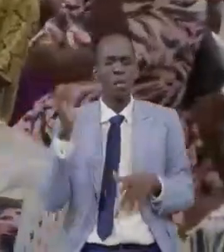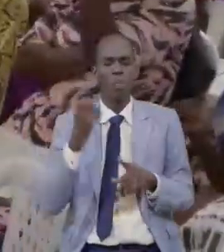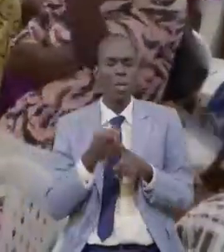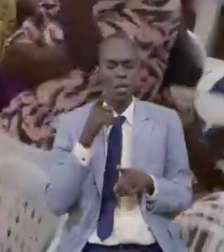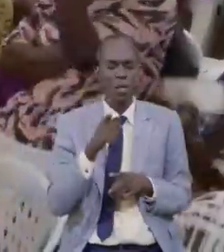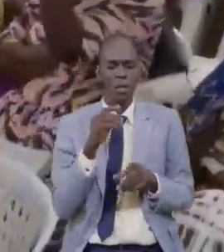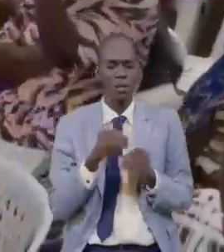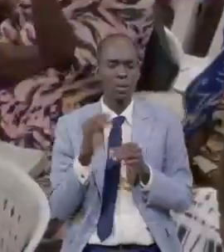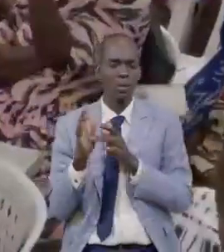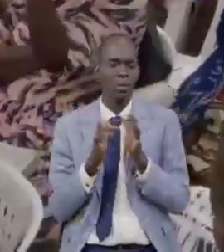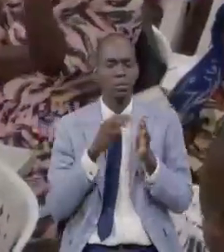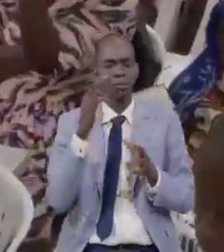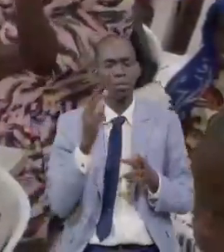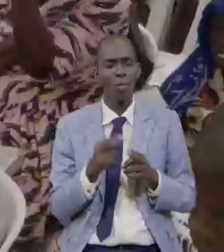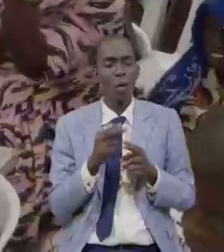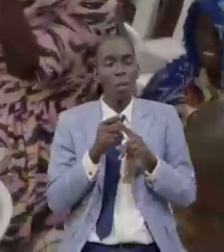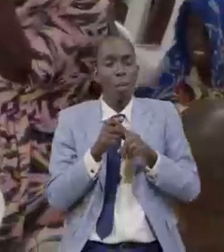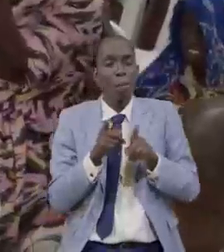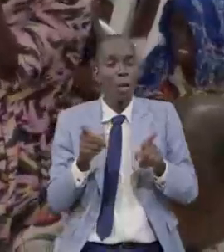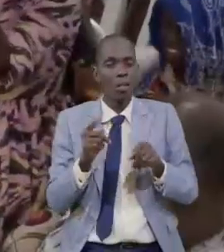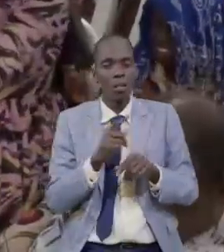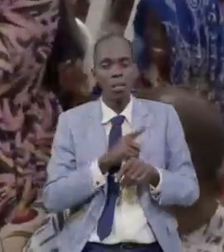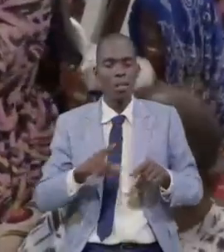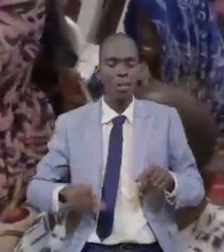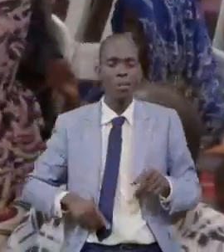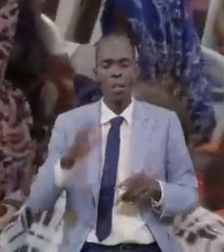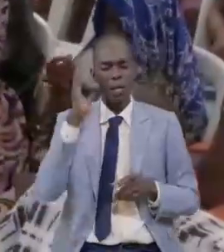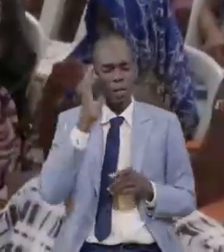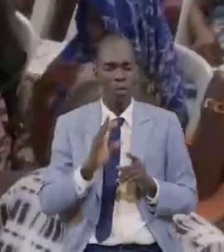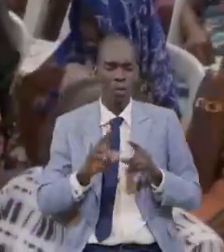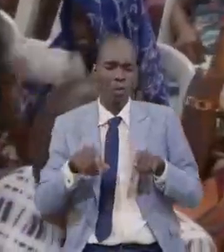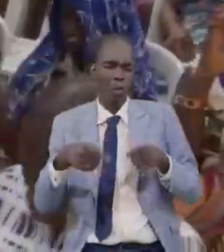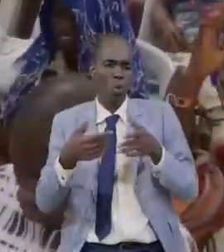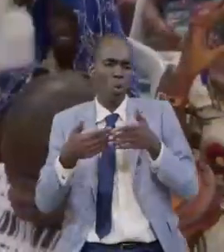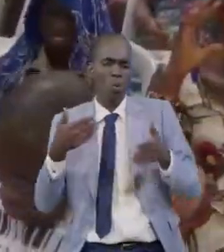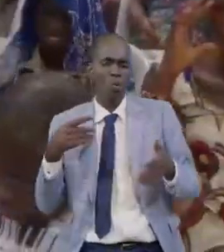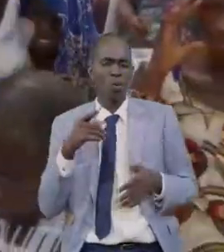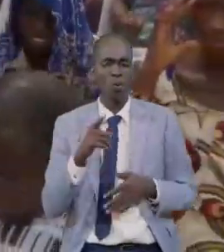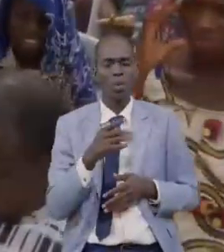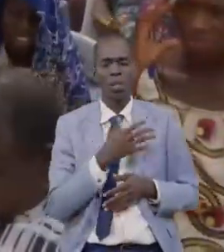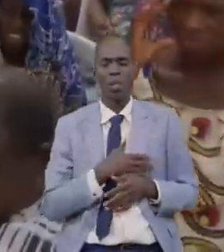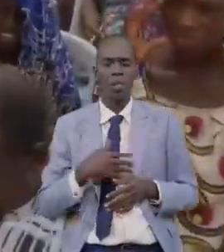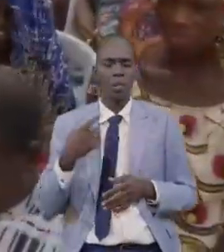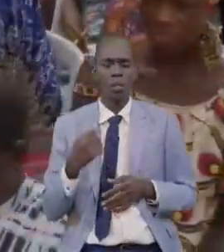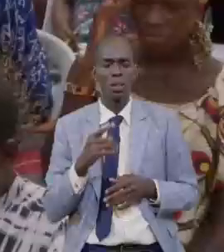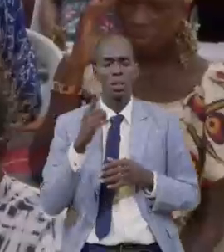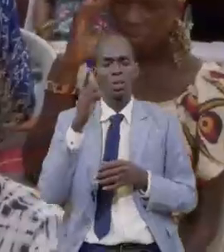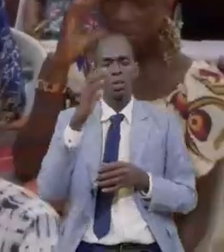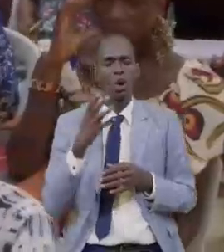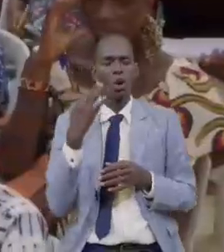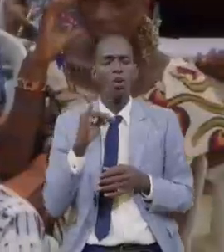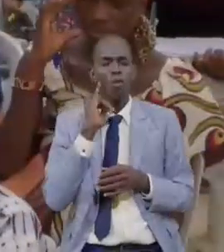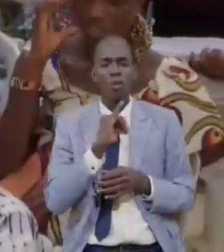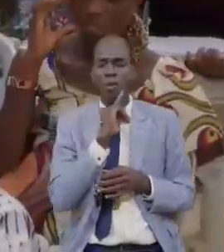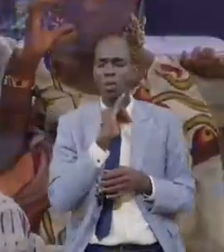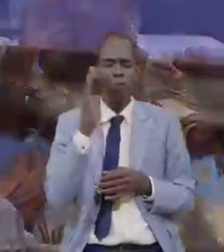For the Lord will go before you, and the God of Israel shall be thy rear ward.